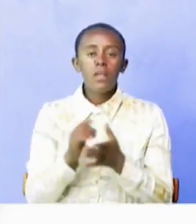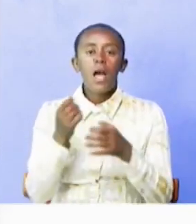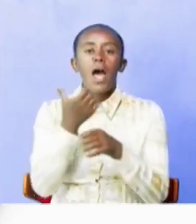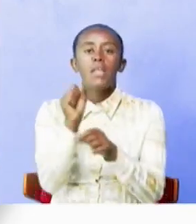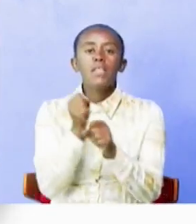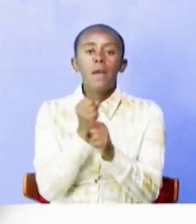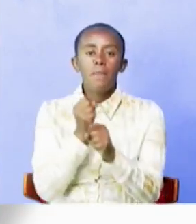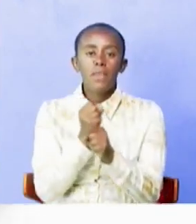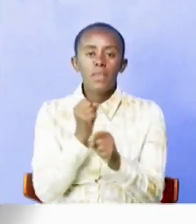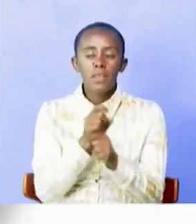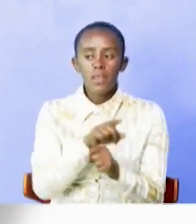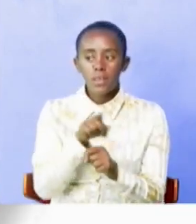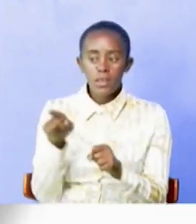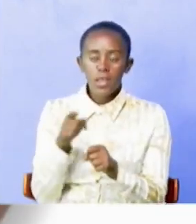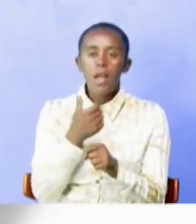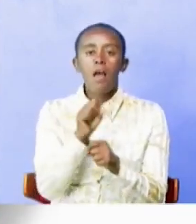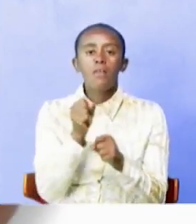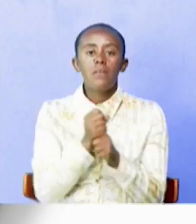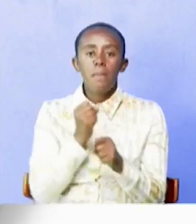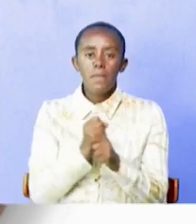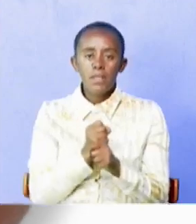assignment.